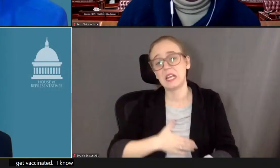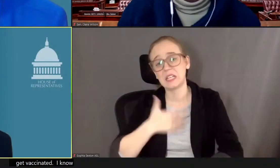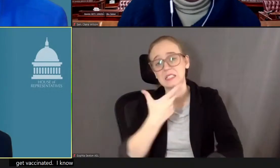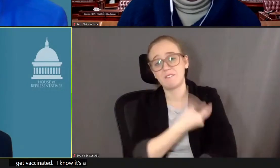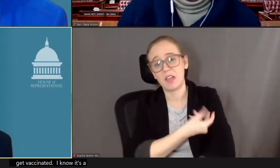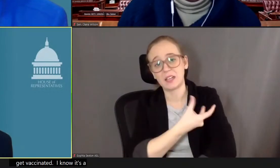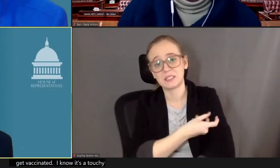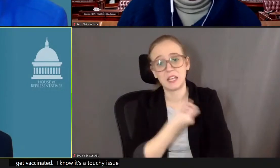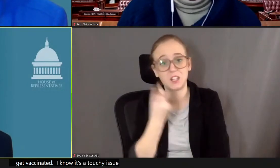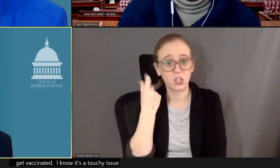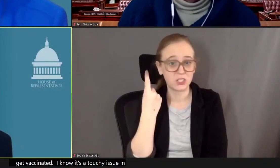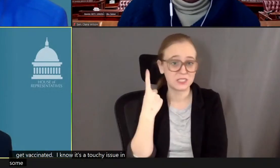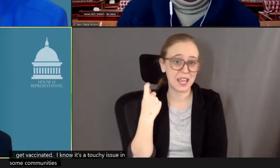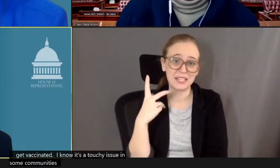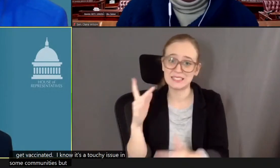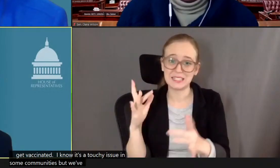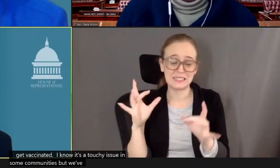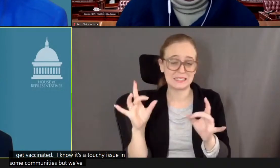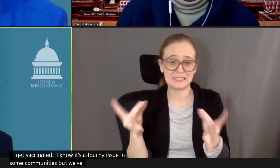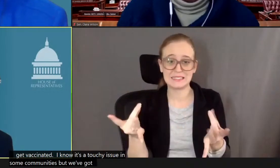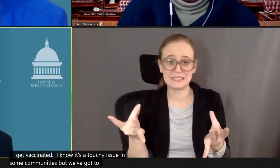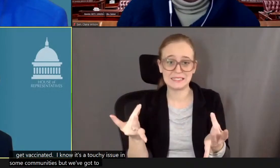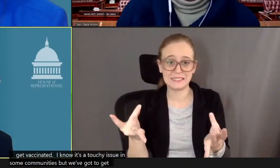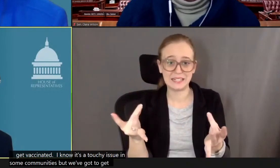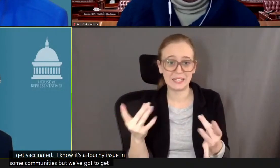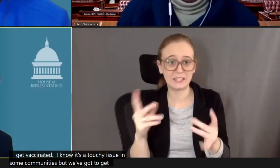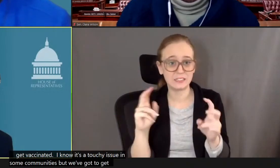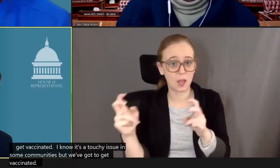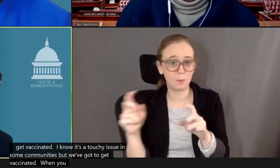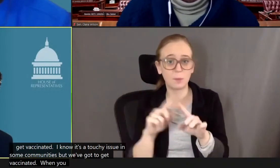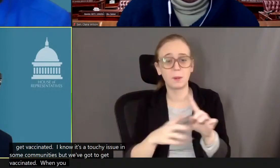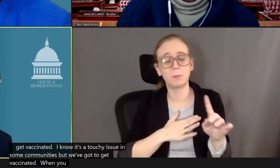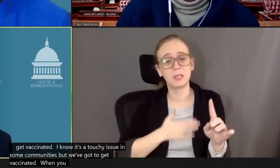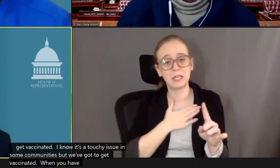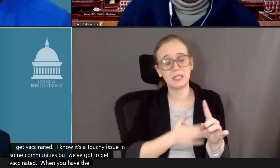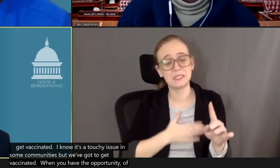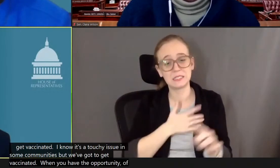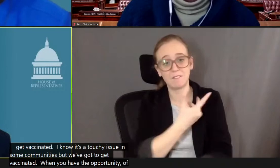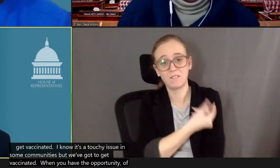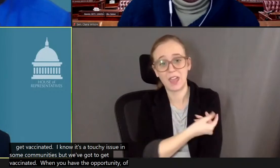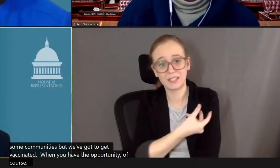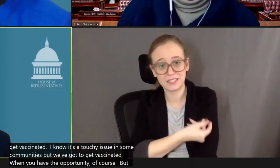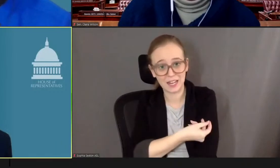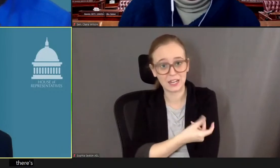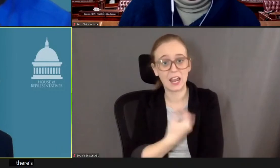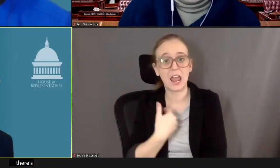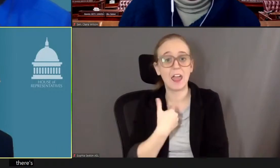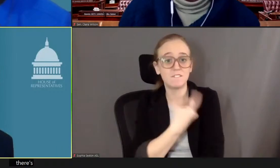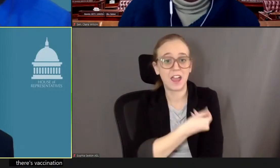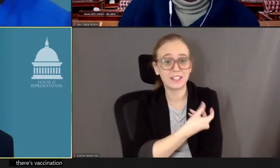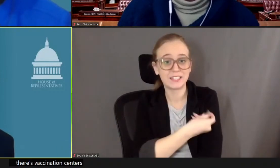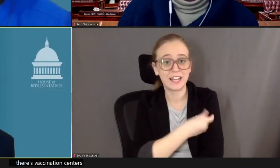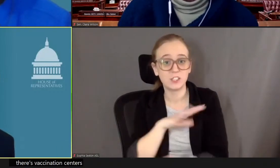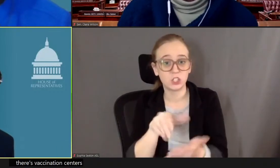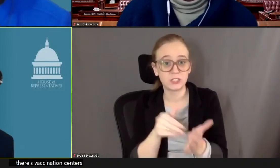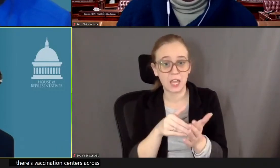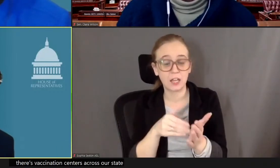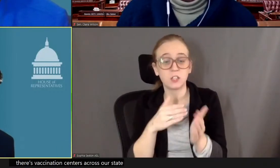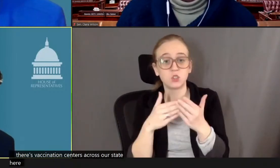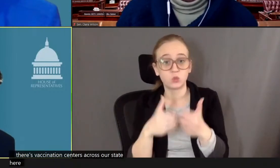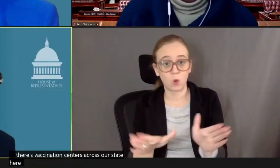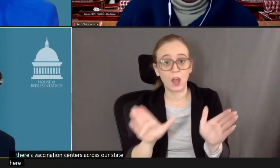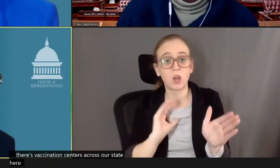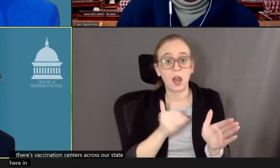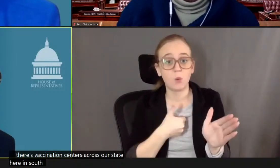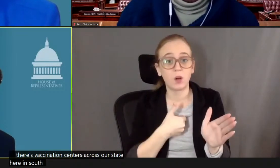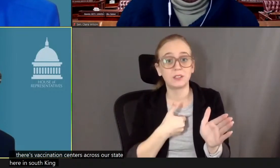communities, but we got to get vaccinated when you have the opportunity, of course. But there's vaccination centers across our state, here in South King County as